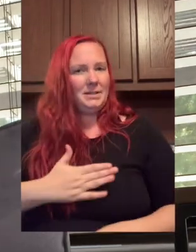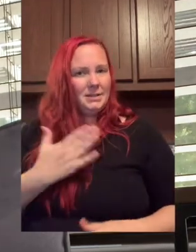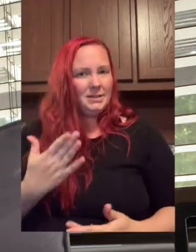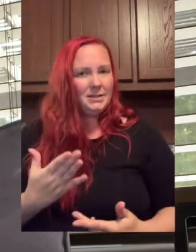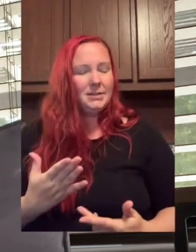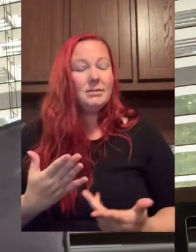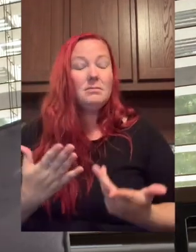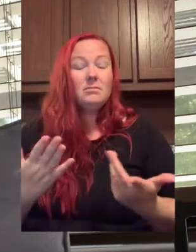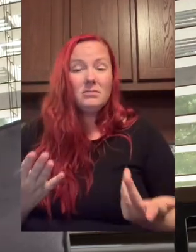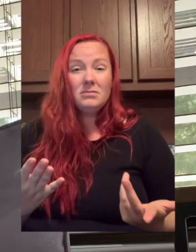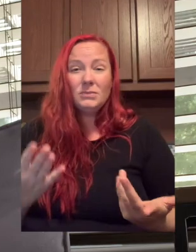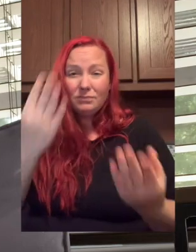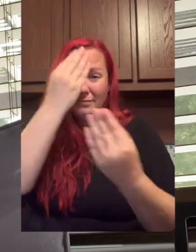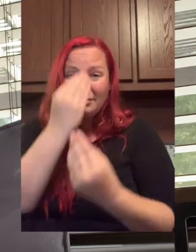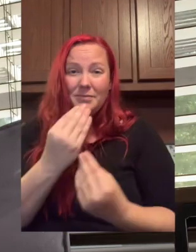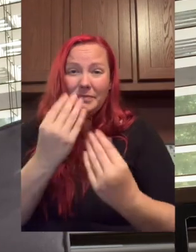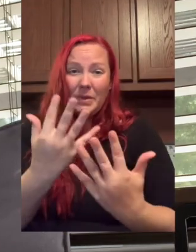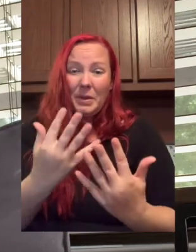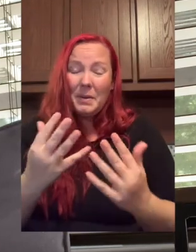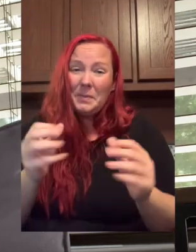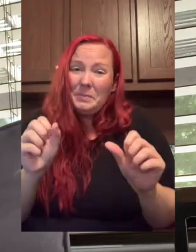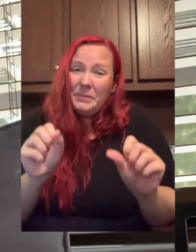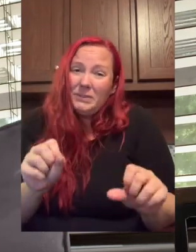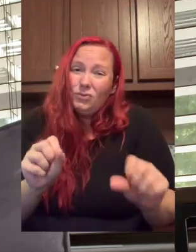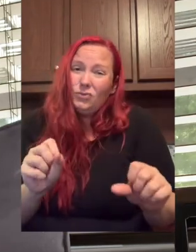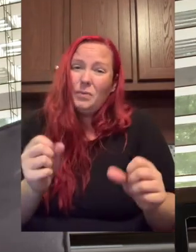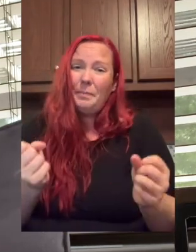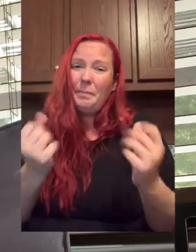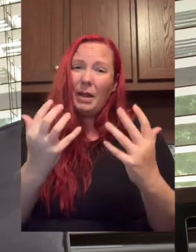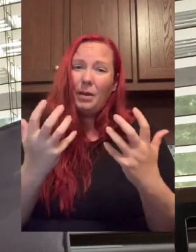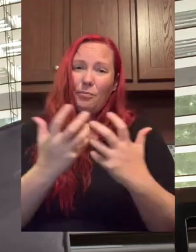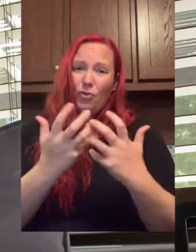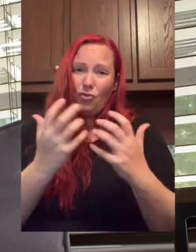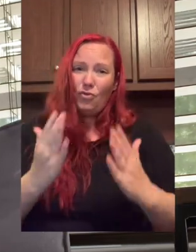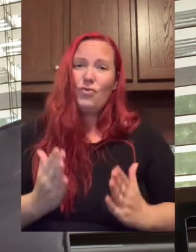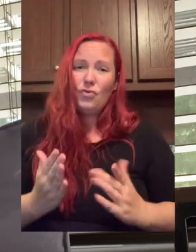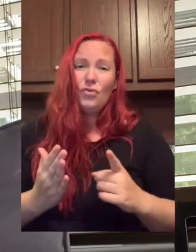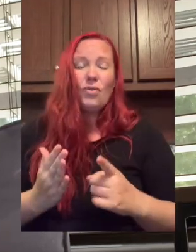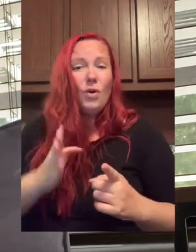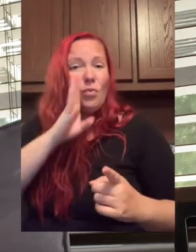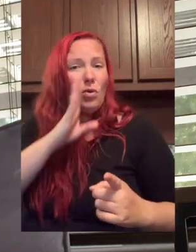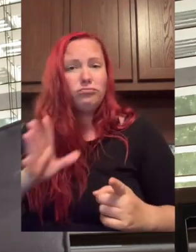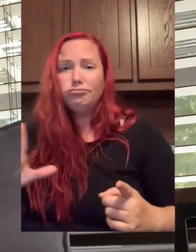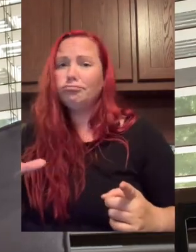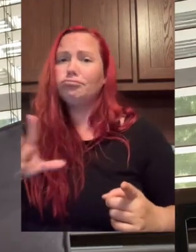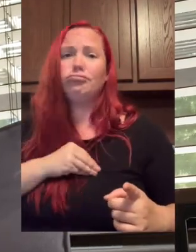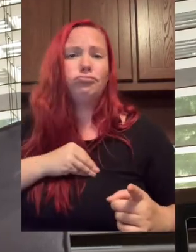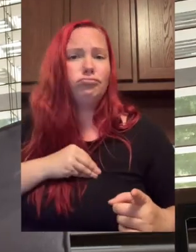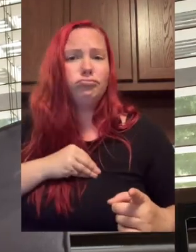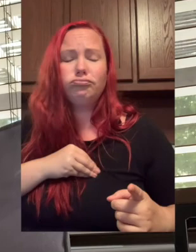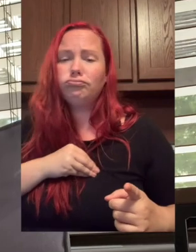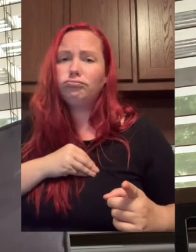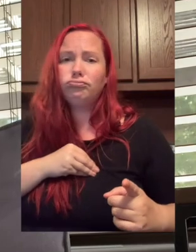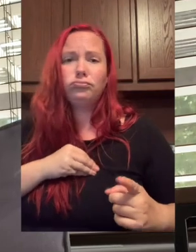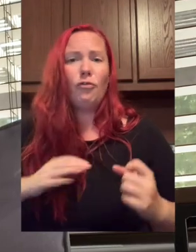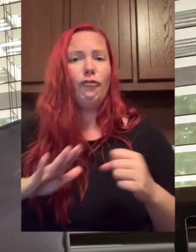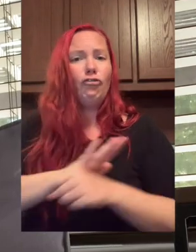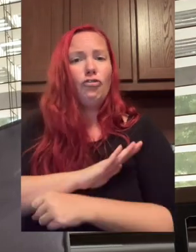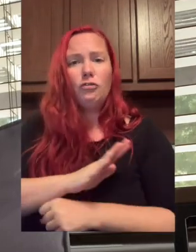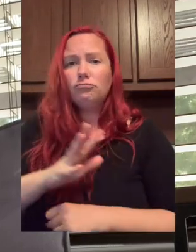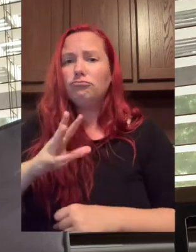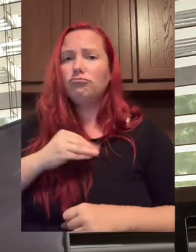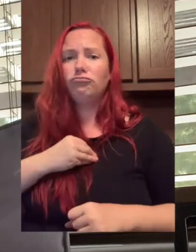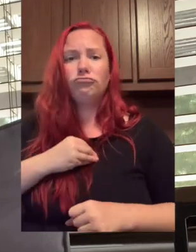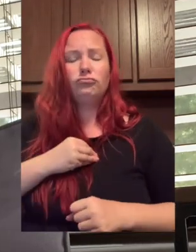not want us to have the things that we want, and to renegotiate boundaries inside of our relationships to find new forms of